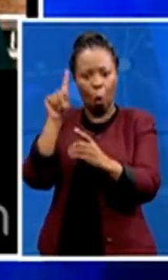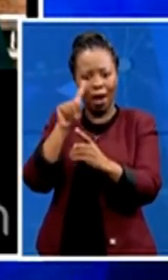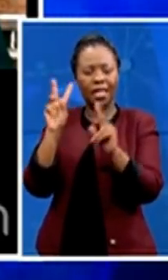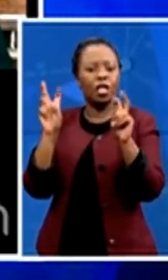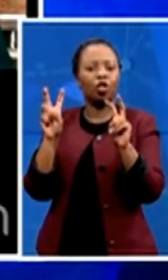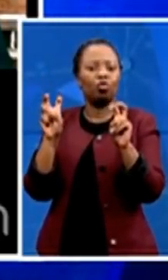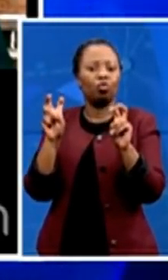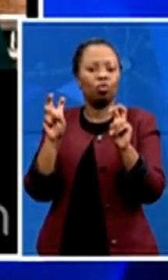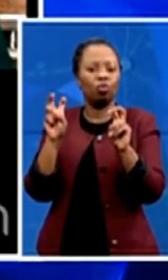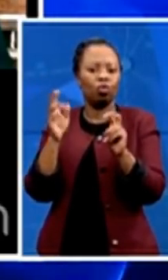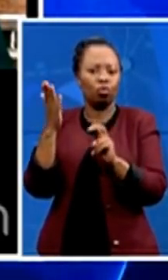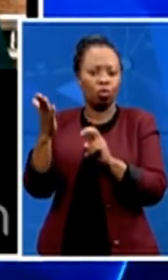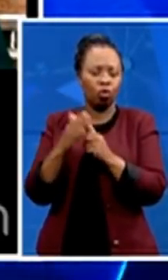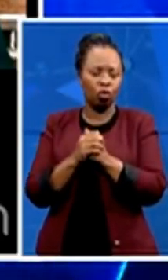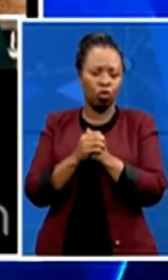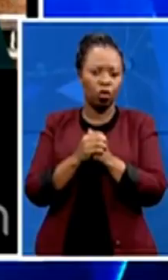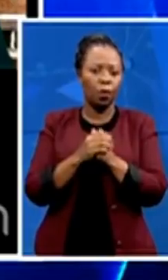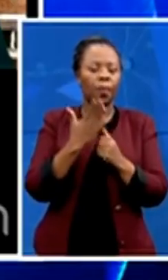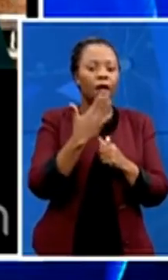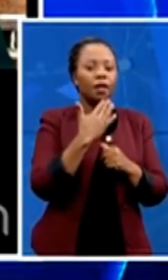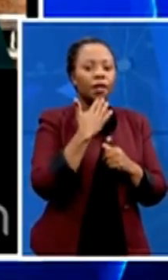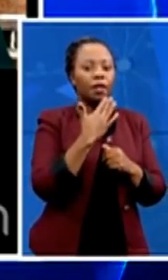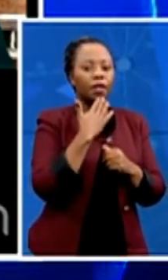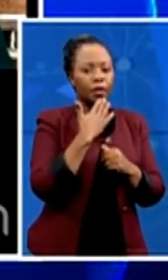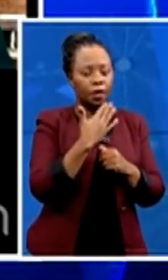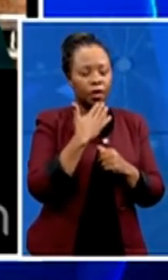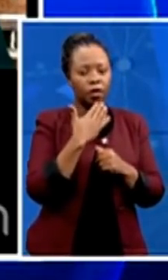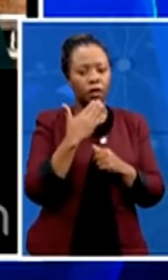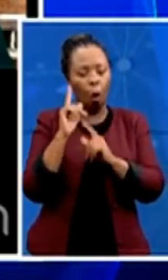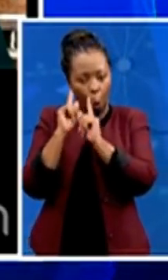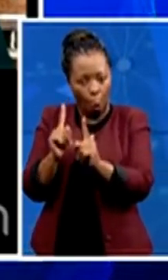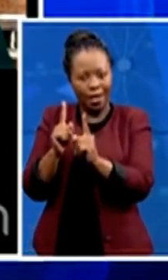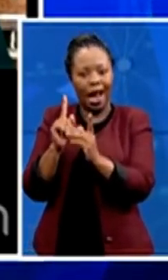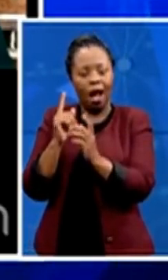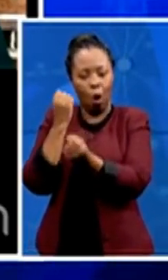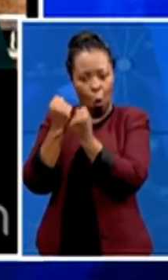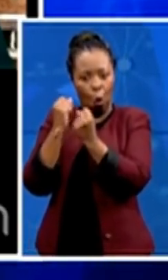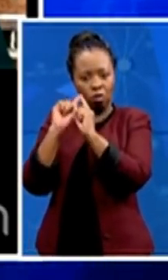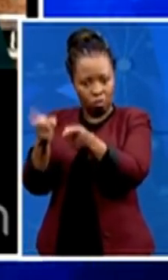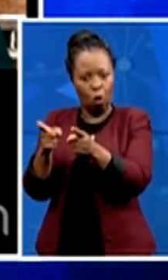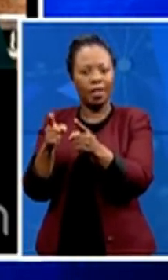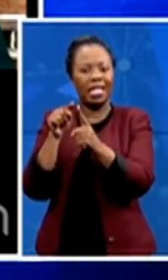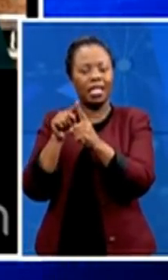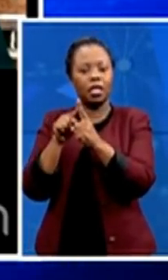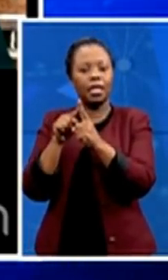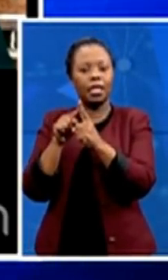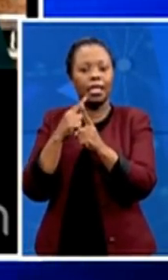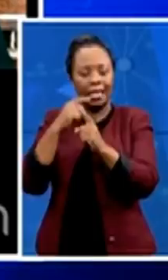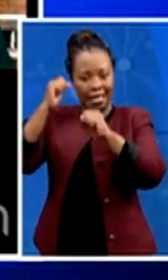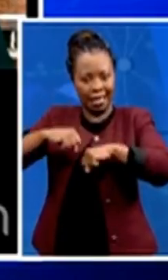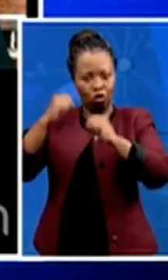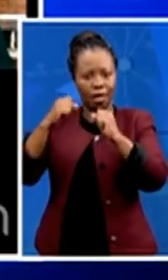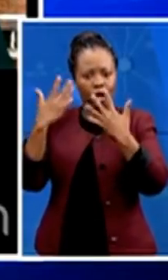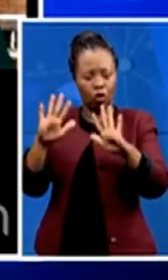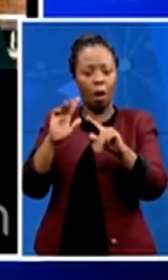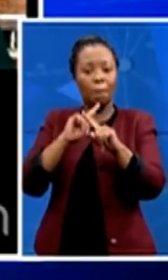Thank you, Mr. Mpofu. Breach of the order. But what we're saying is that the committal order, it would not